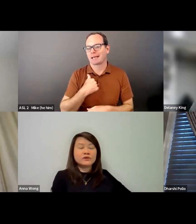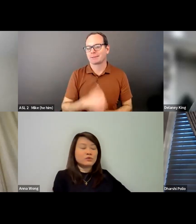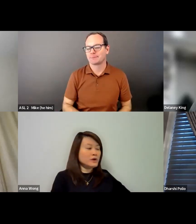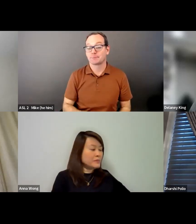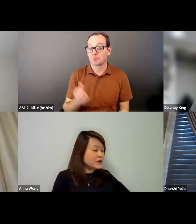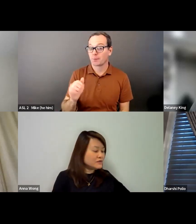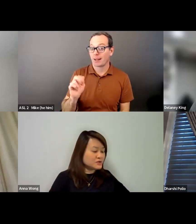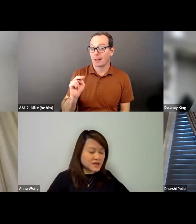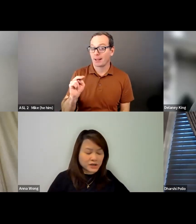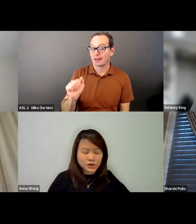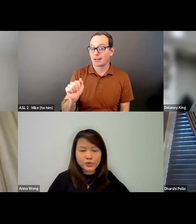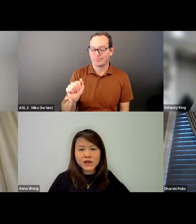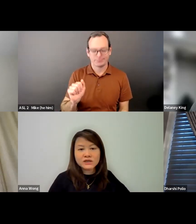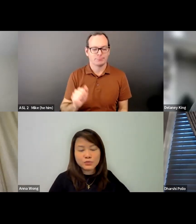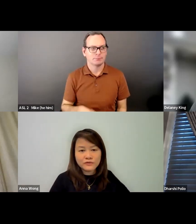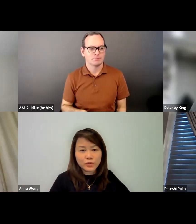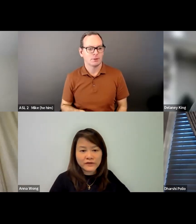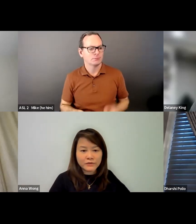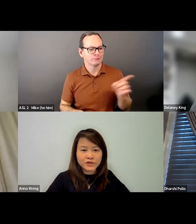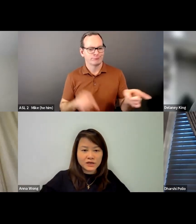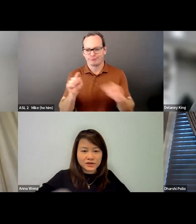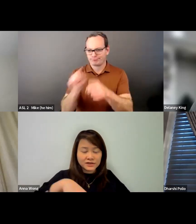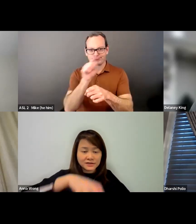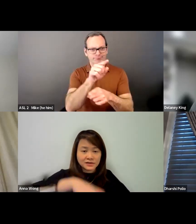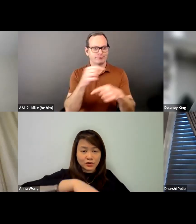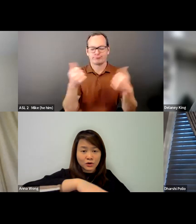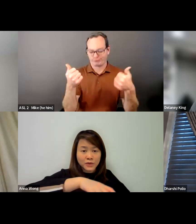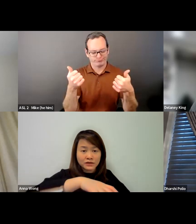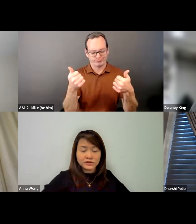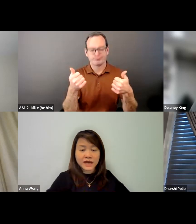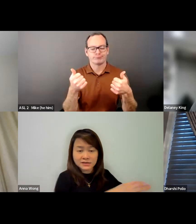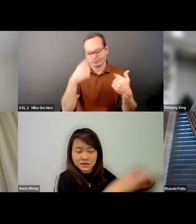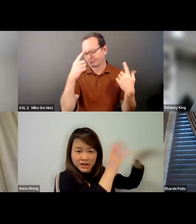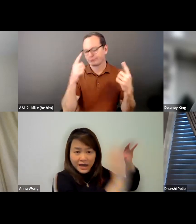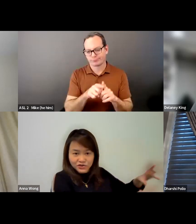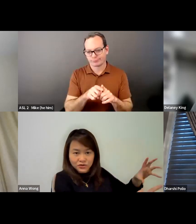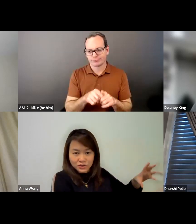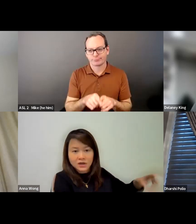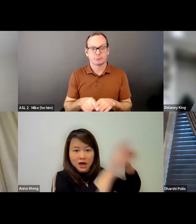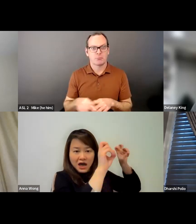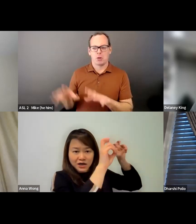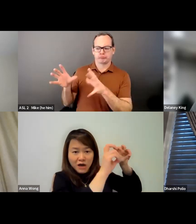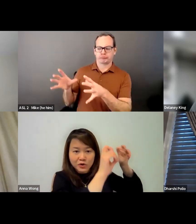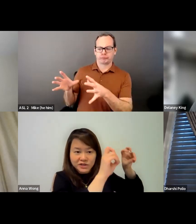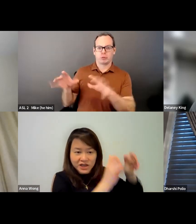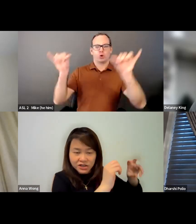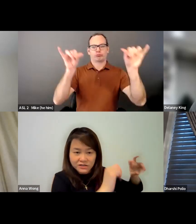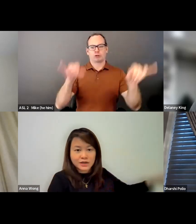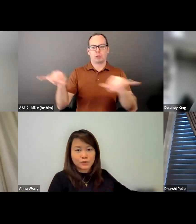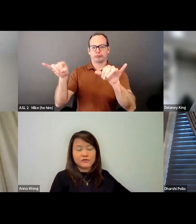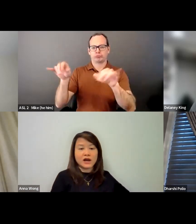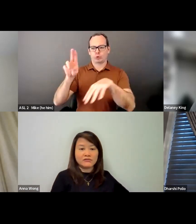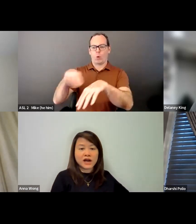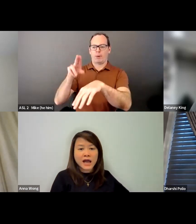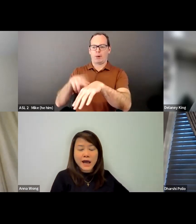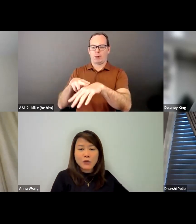I agree with what many of you said. We need to move away from this is the norm and that's extra accommodations